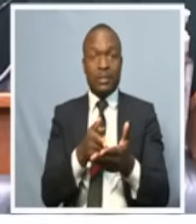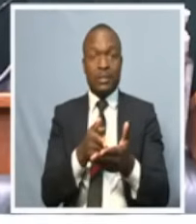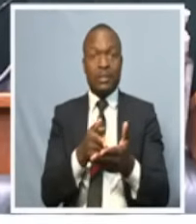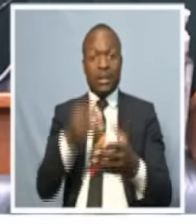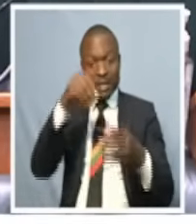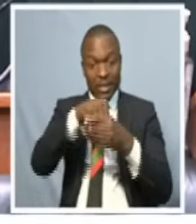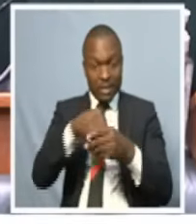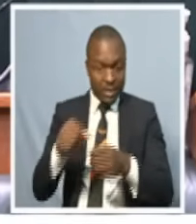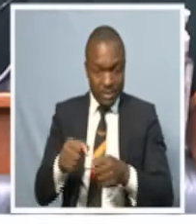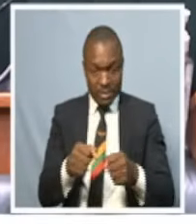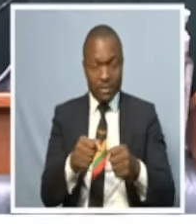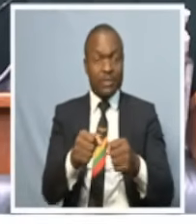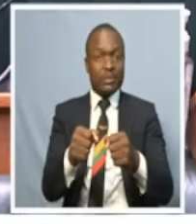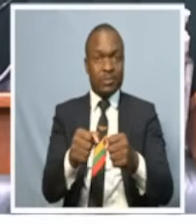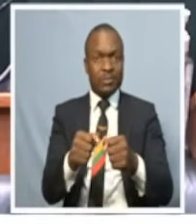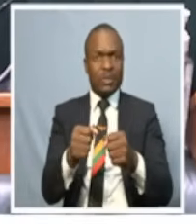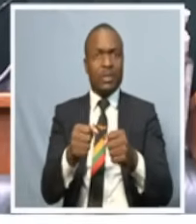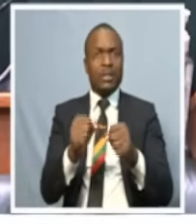400,000.